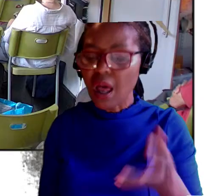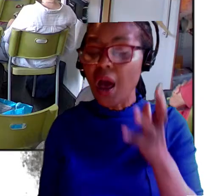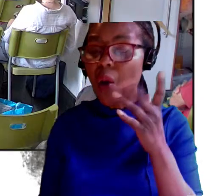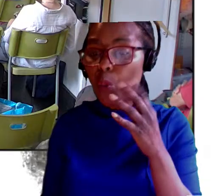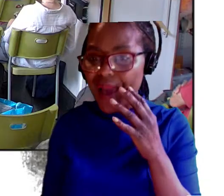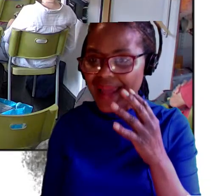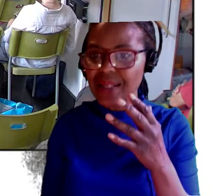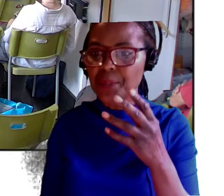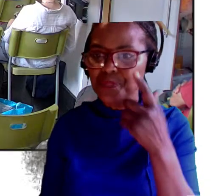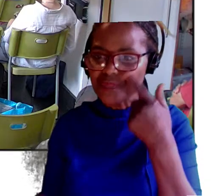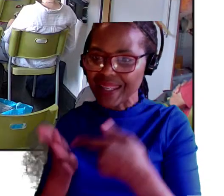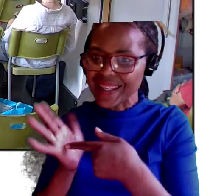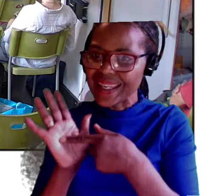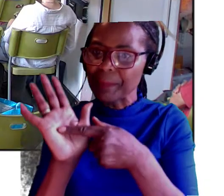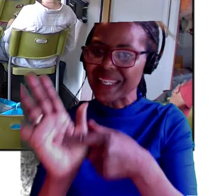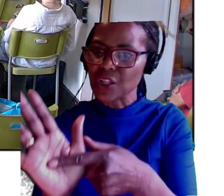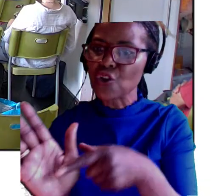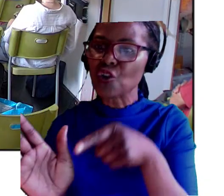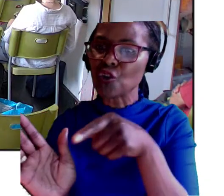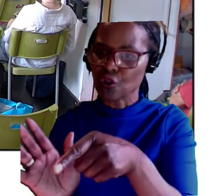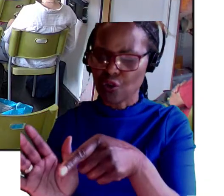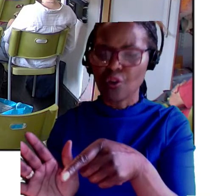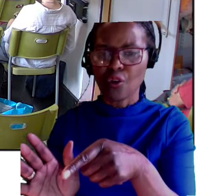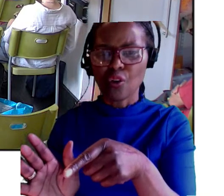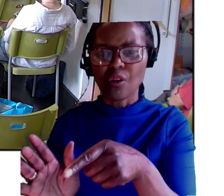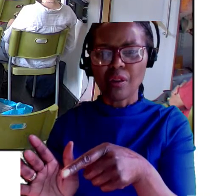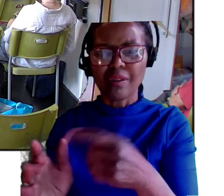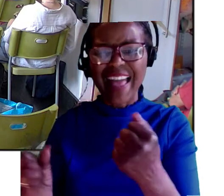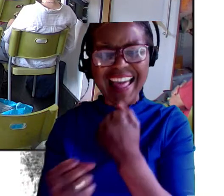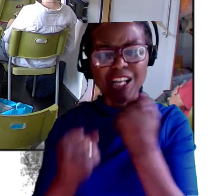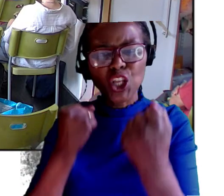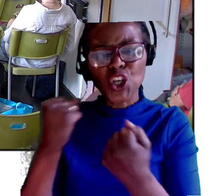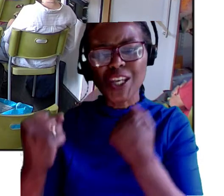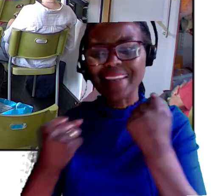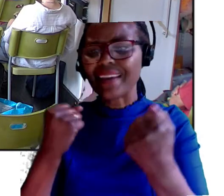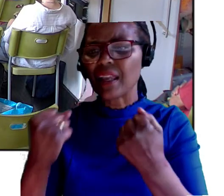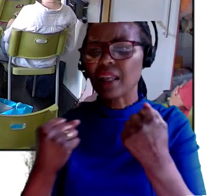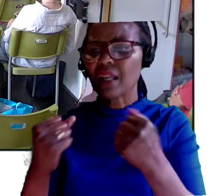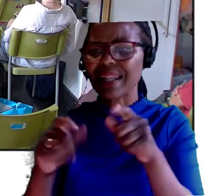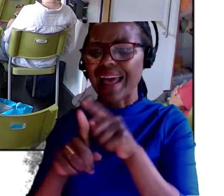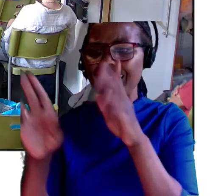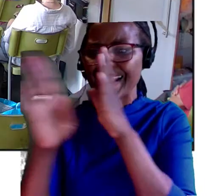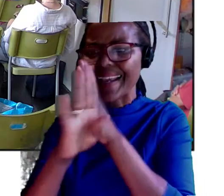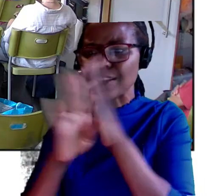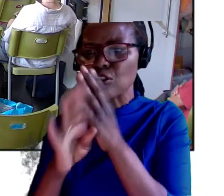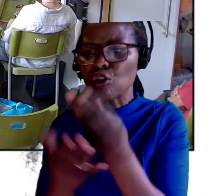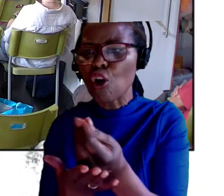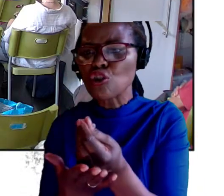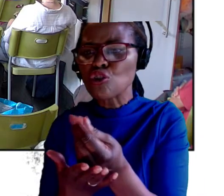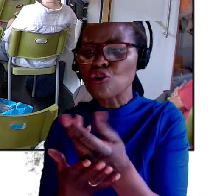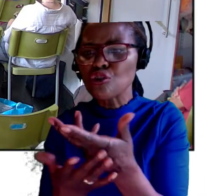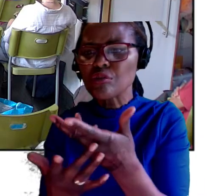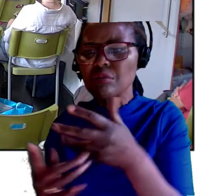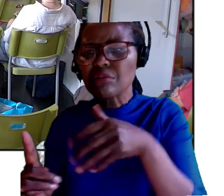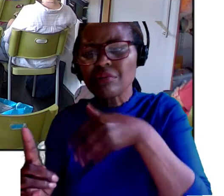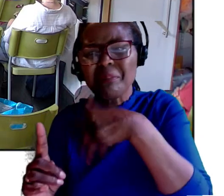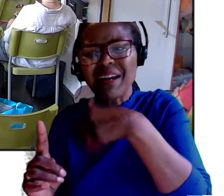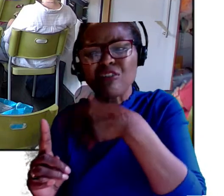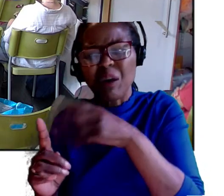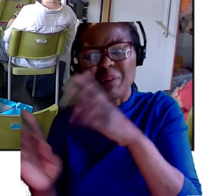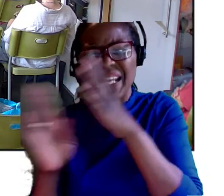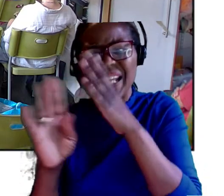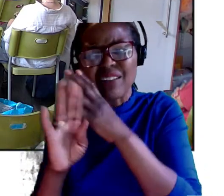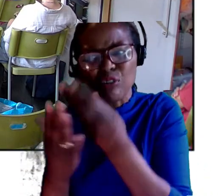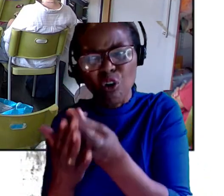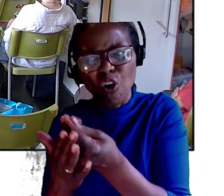energy that it takes to boil a kettle, whatever it might be. All these things being the hidden costs in the background. And I've often thought about